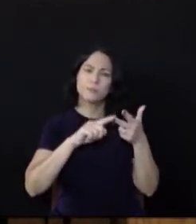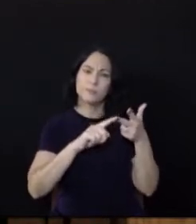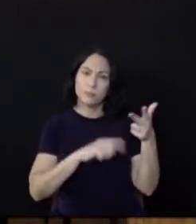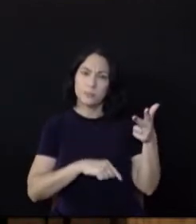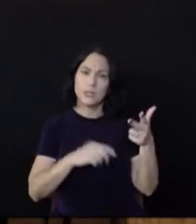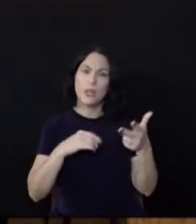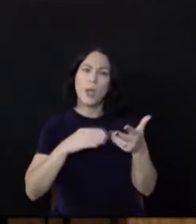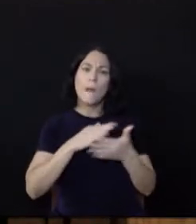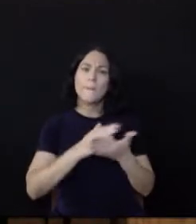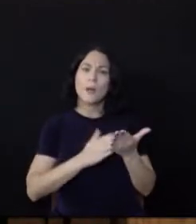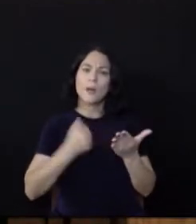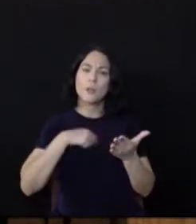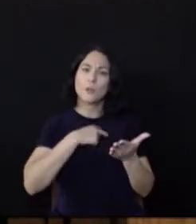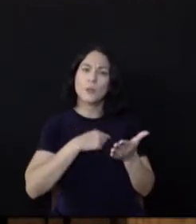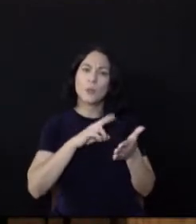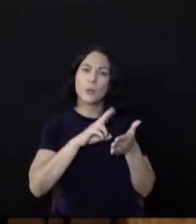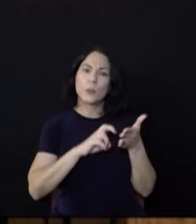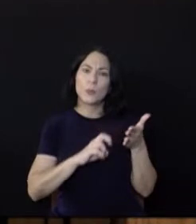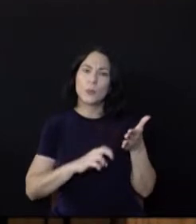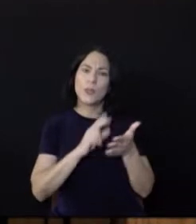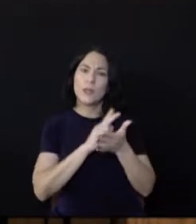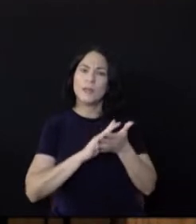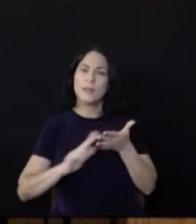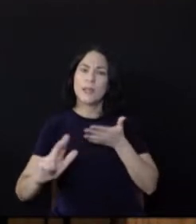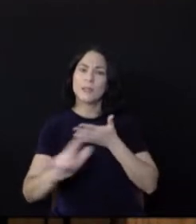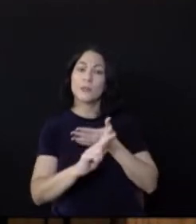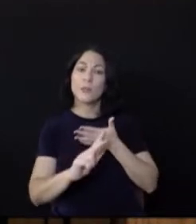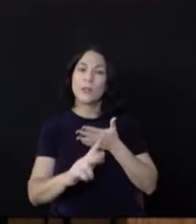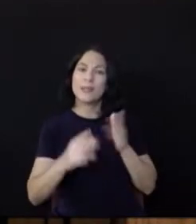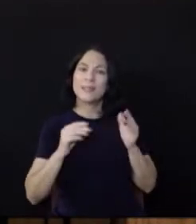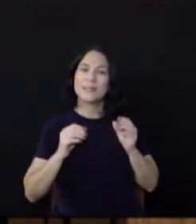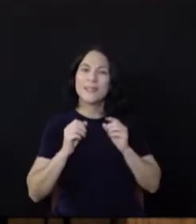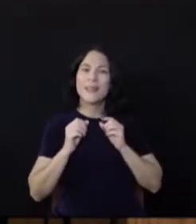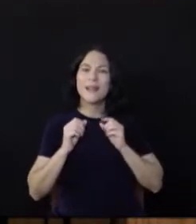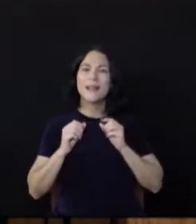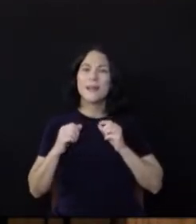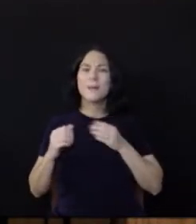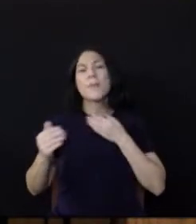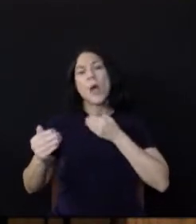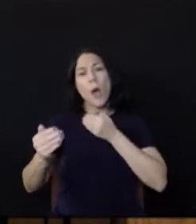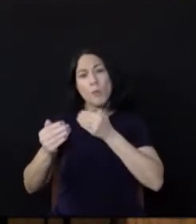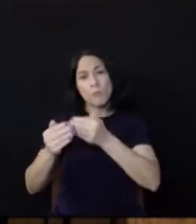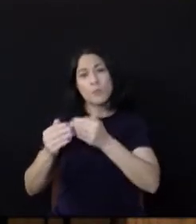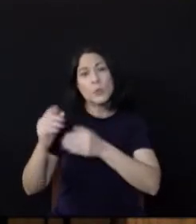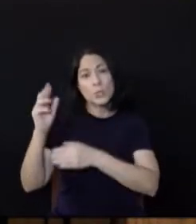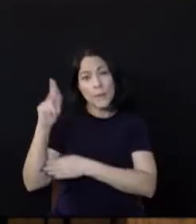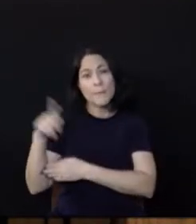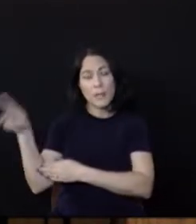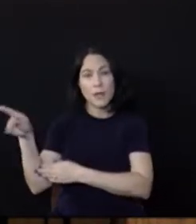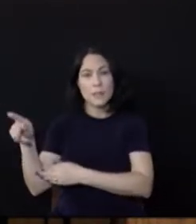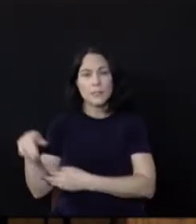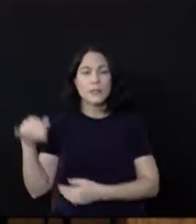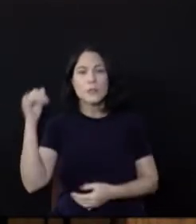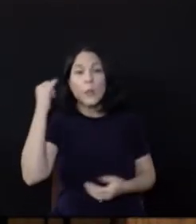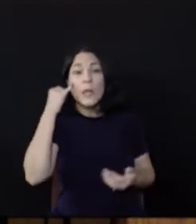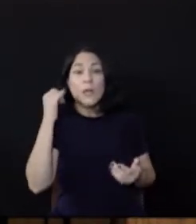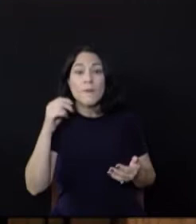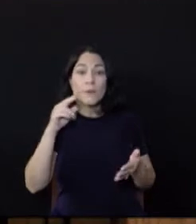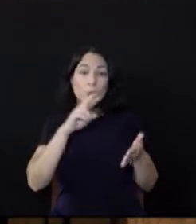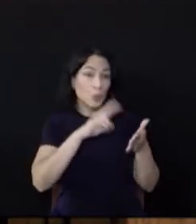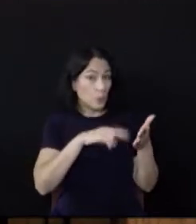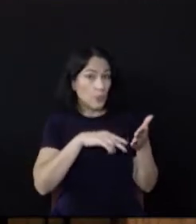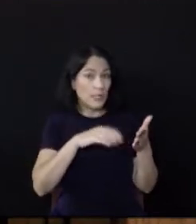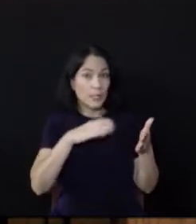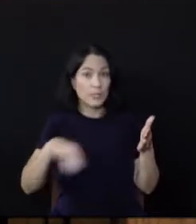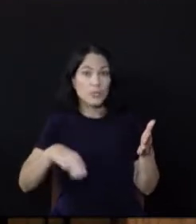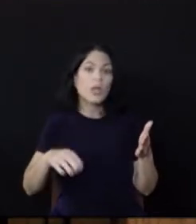to explore in these next 3 weeks leading us to Pentecost. So if you're already at chapter 1 of Luke's account, the